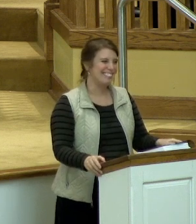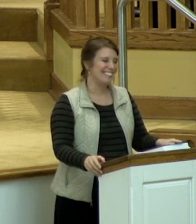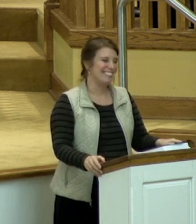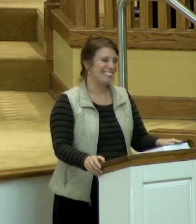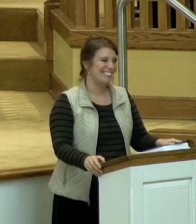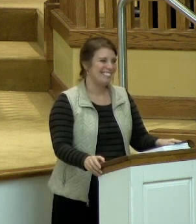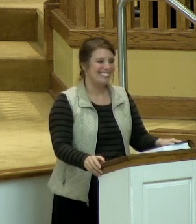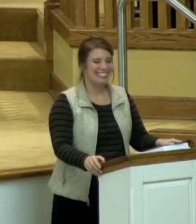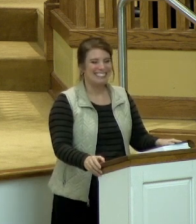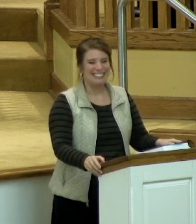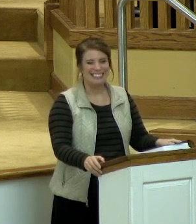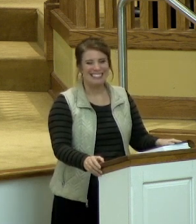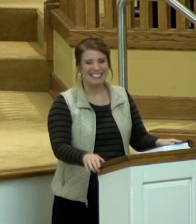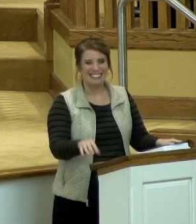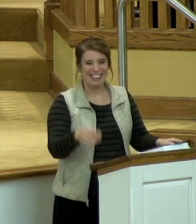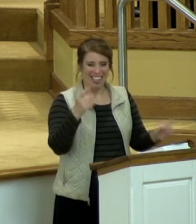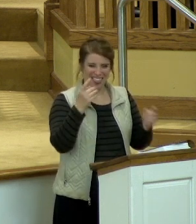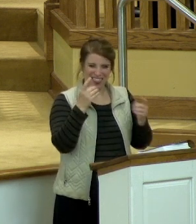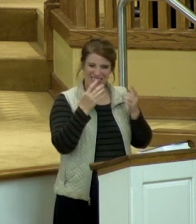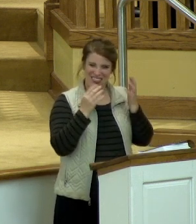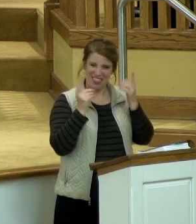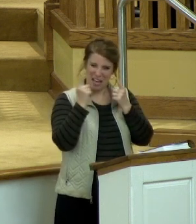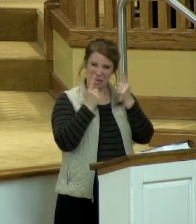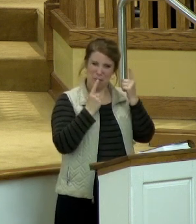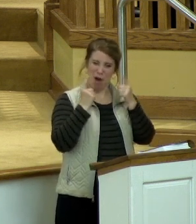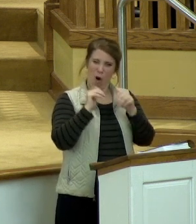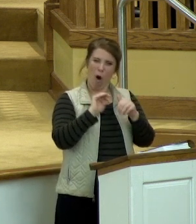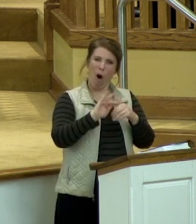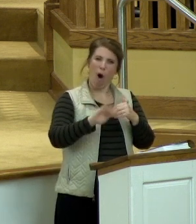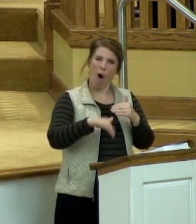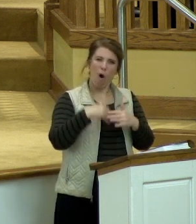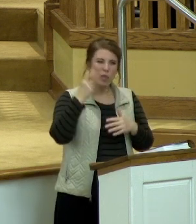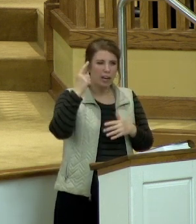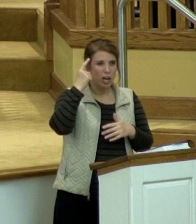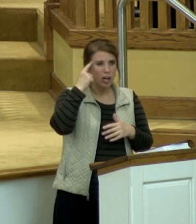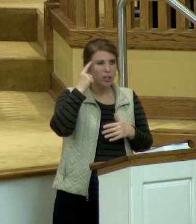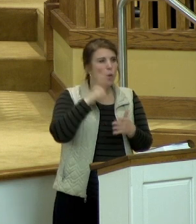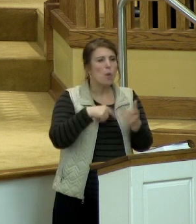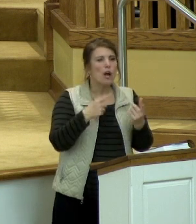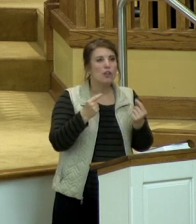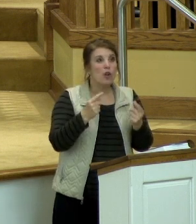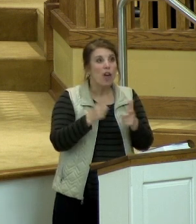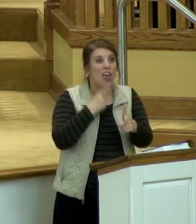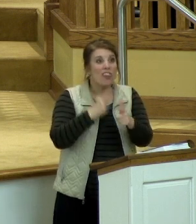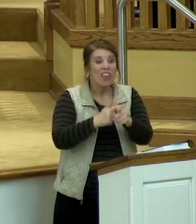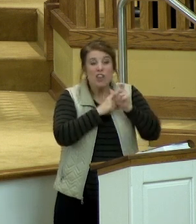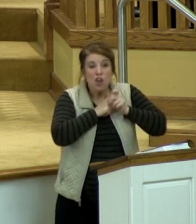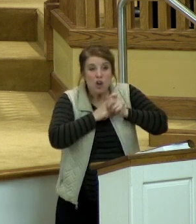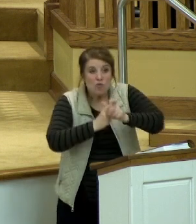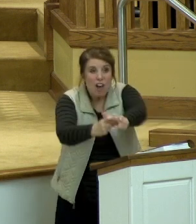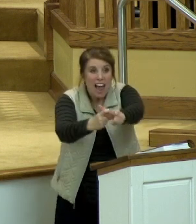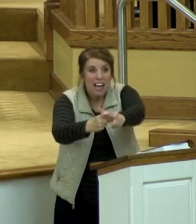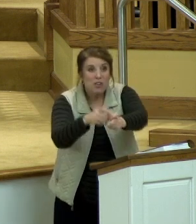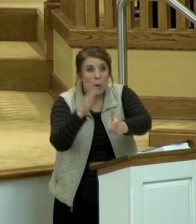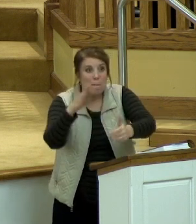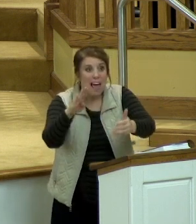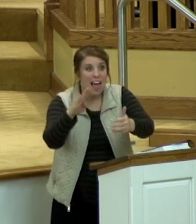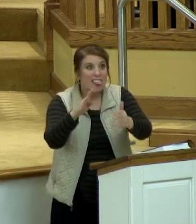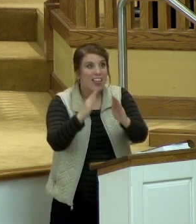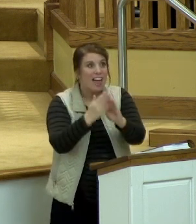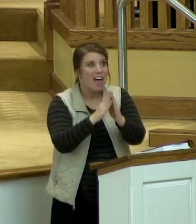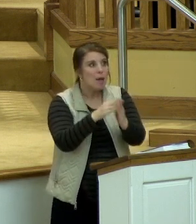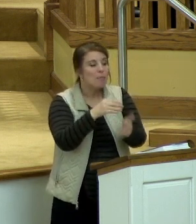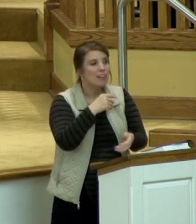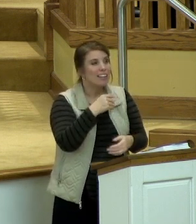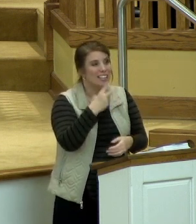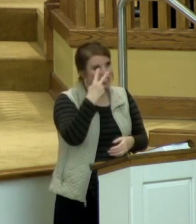but it was, I mean, think about what they were, all that they heard. And then what'd they do? Then they ran to this so-called city, Bethlehem, and